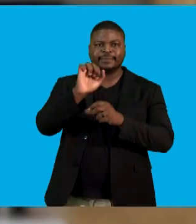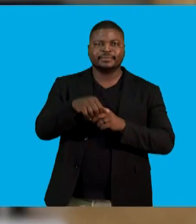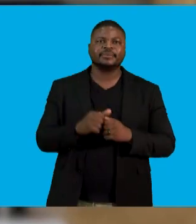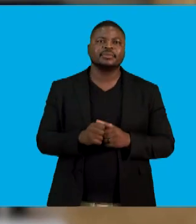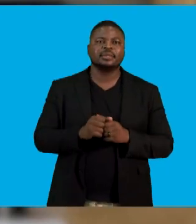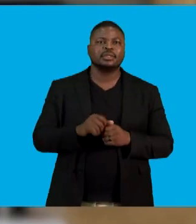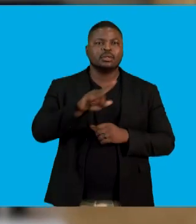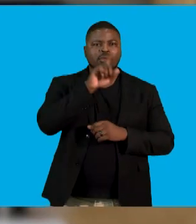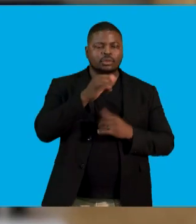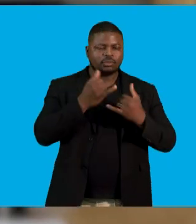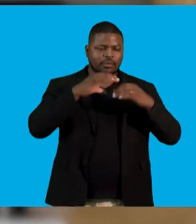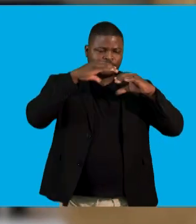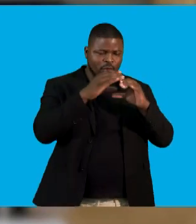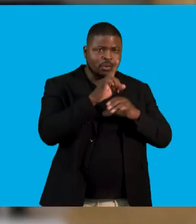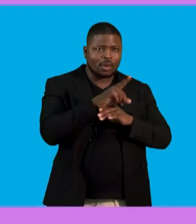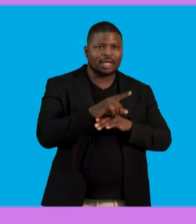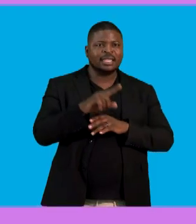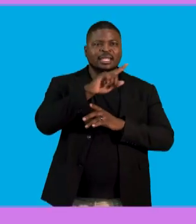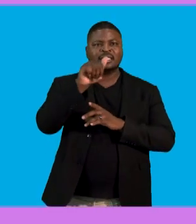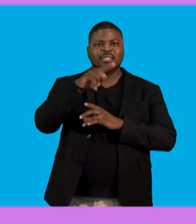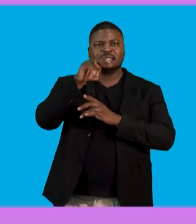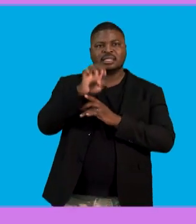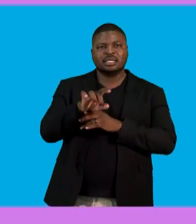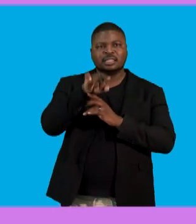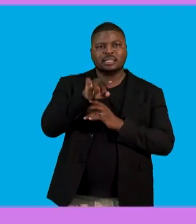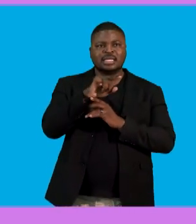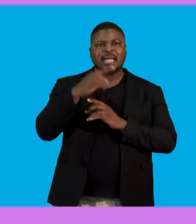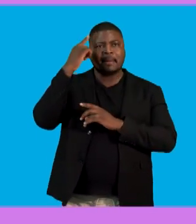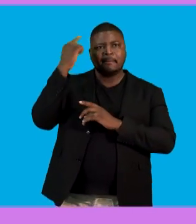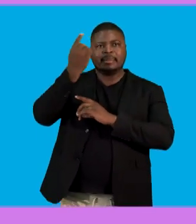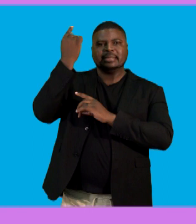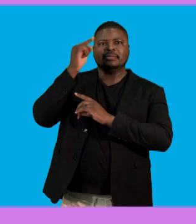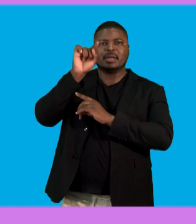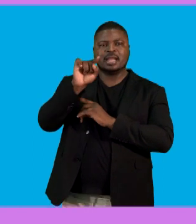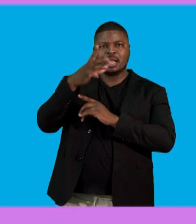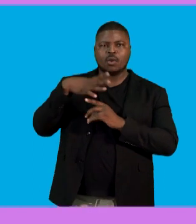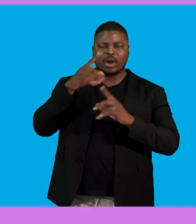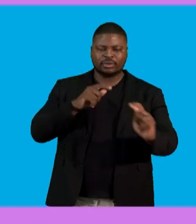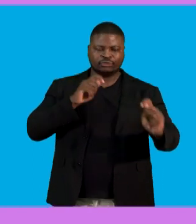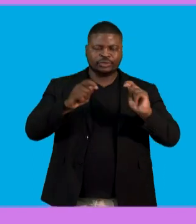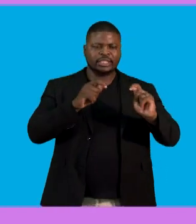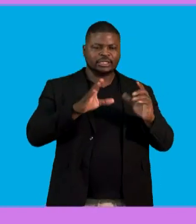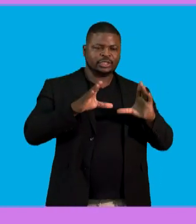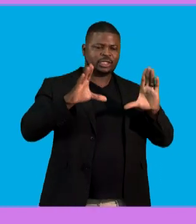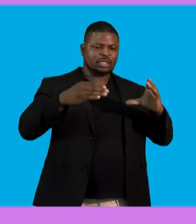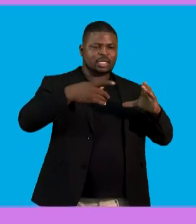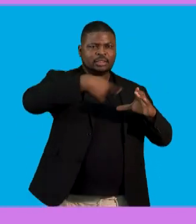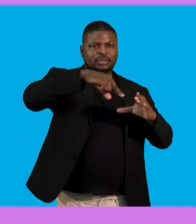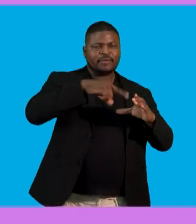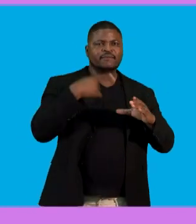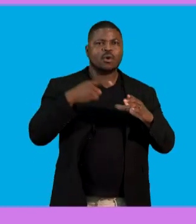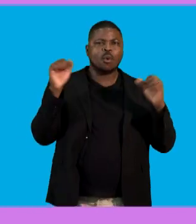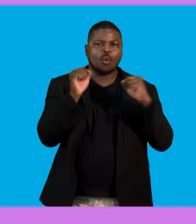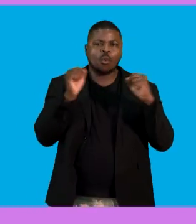The questions that we'll look at, number one says, Zane's principal wants to renovate this classroom during the winter